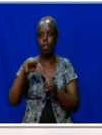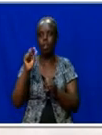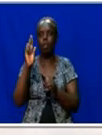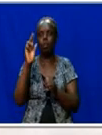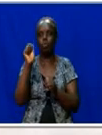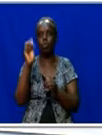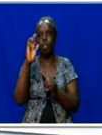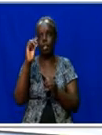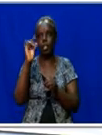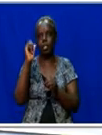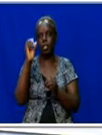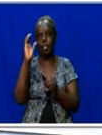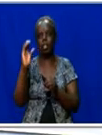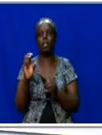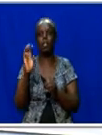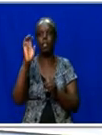equation.